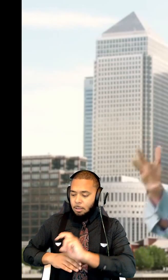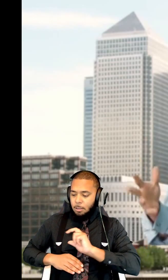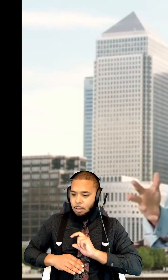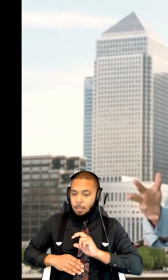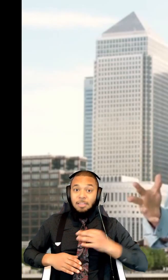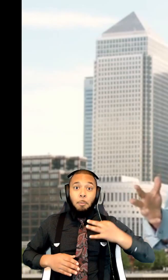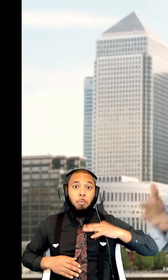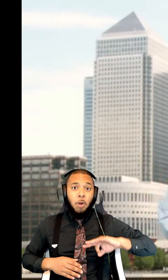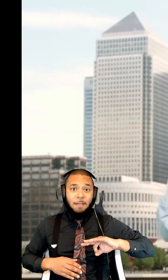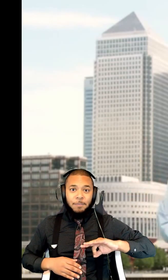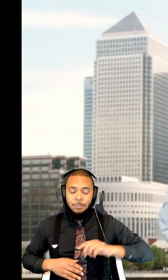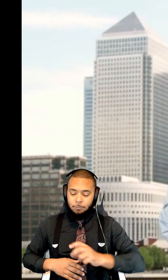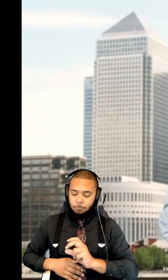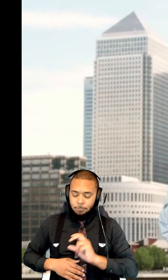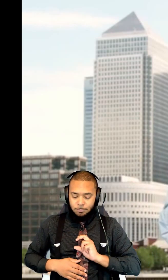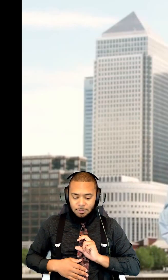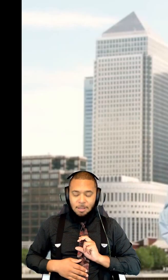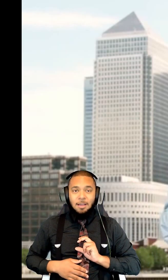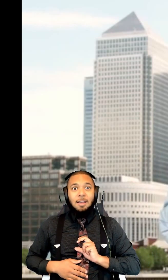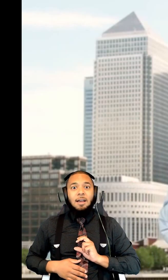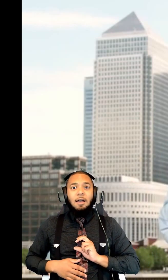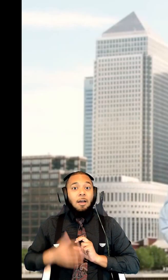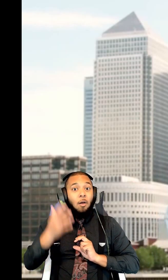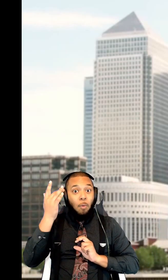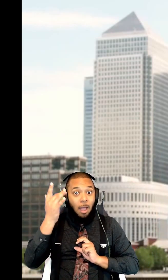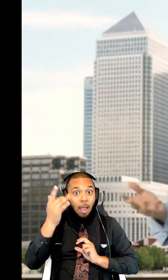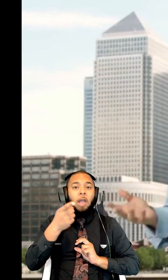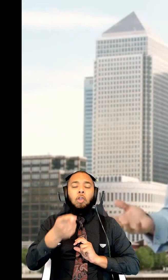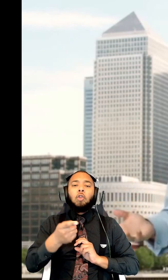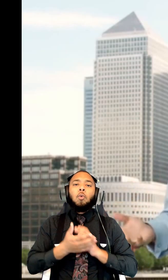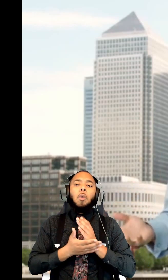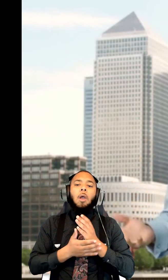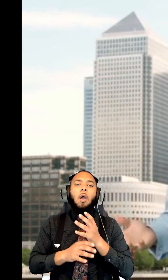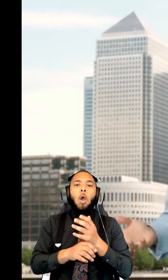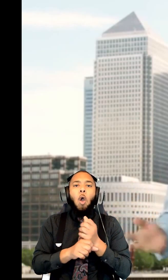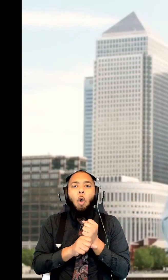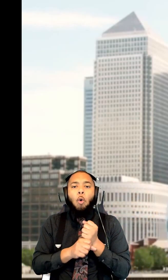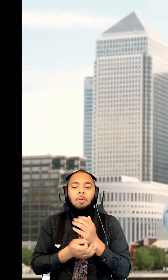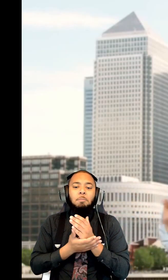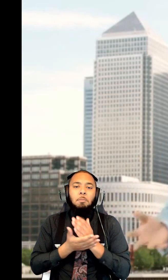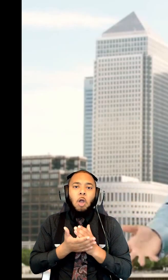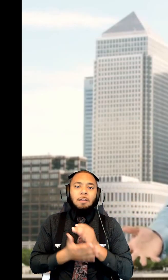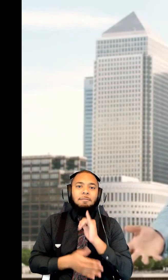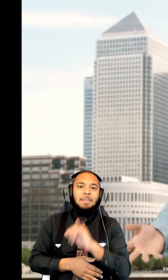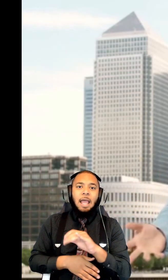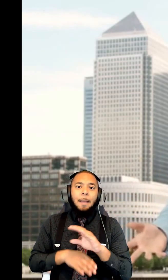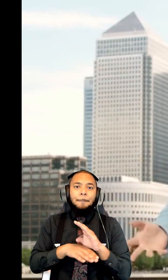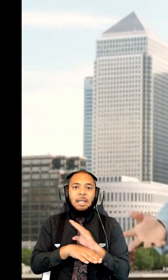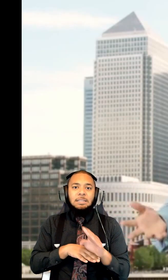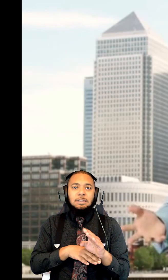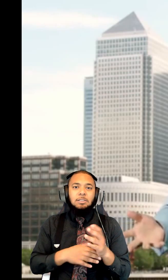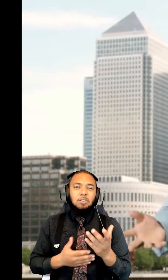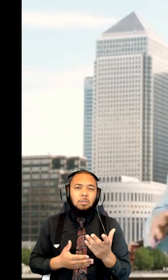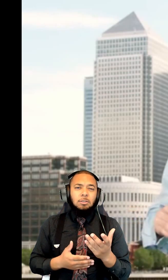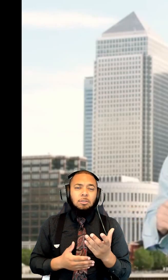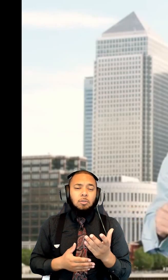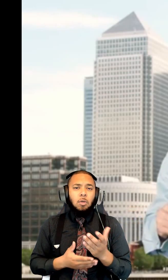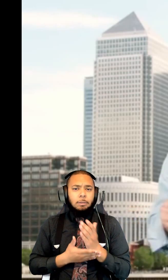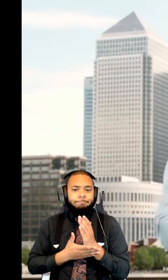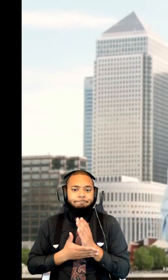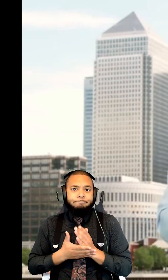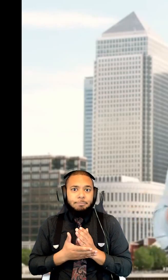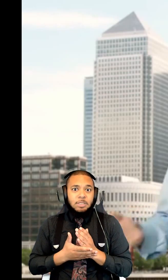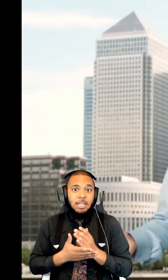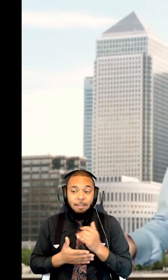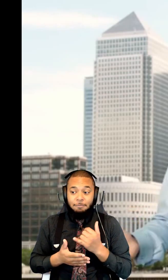of the profits because you're a part owner. That's how stock works. If you own a piece of a business and it does